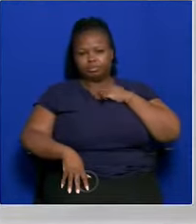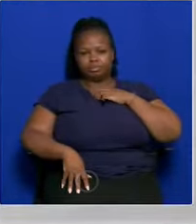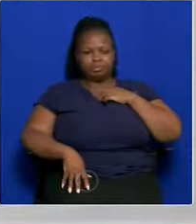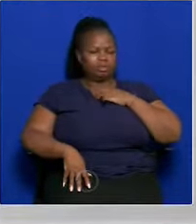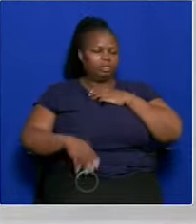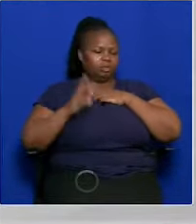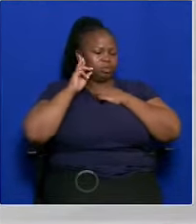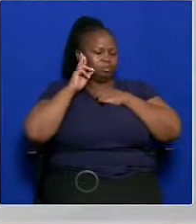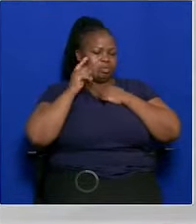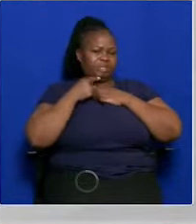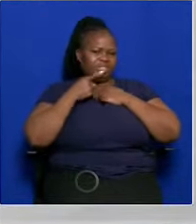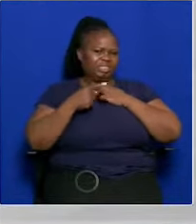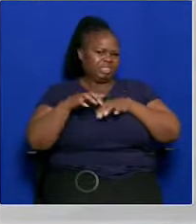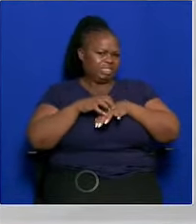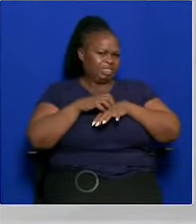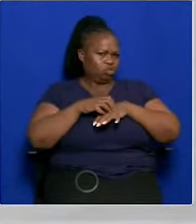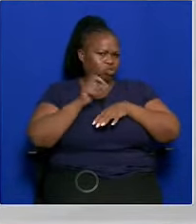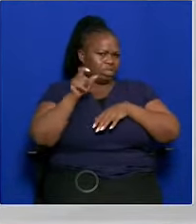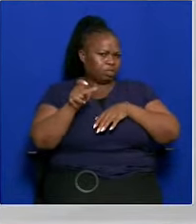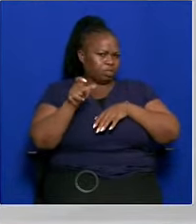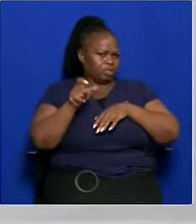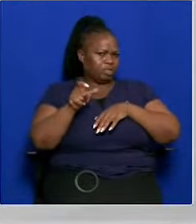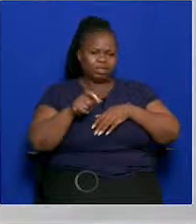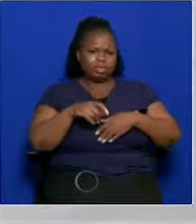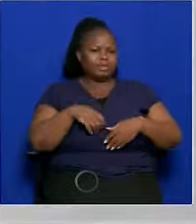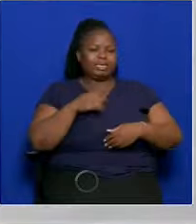it. I said character.